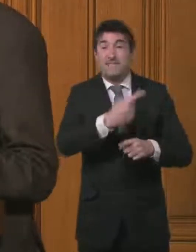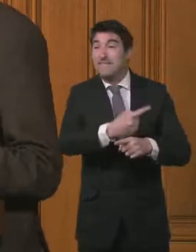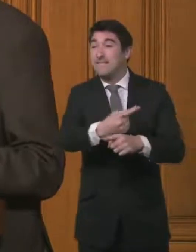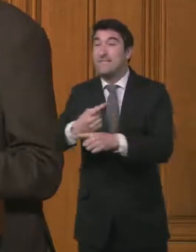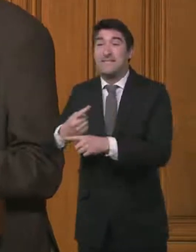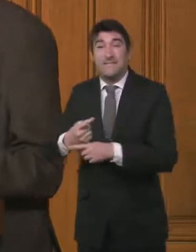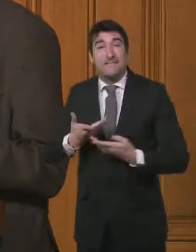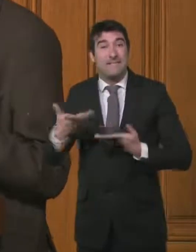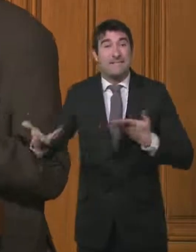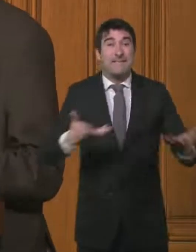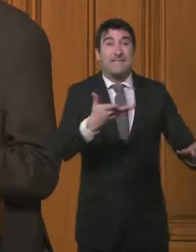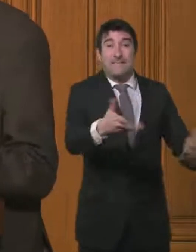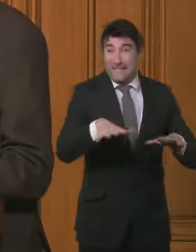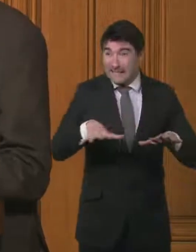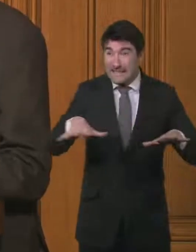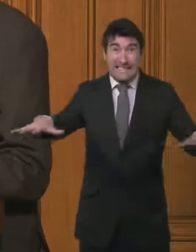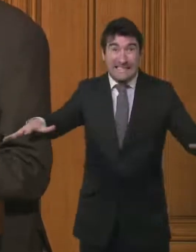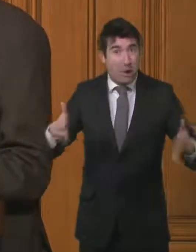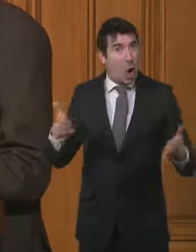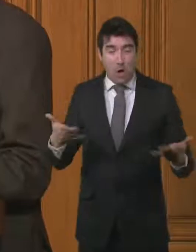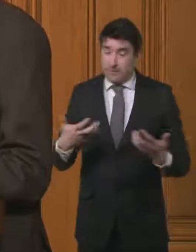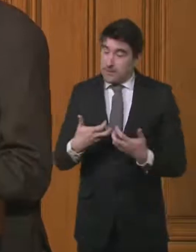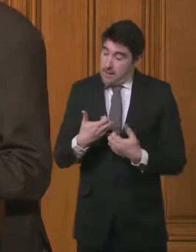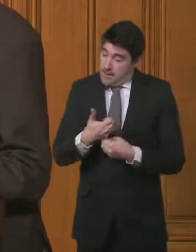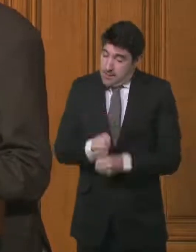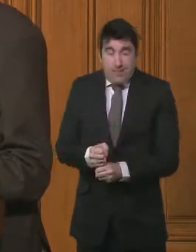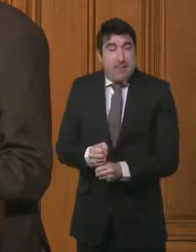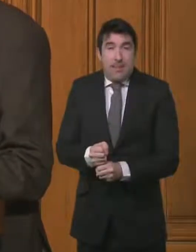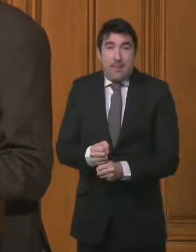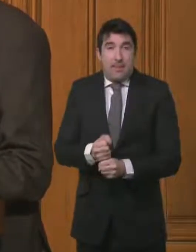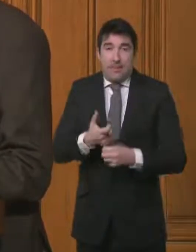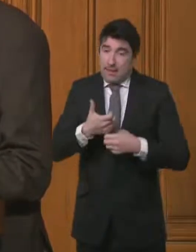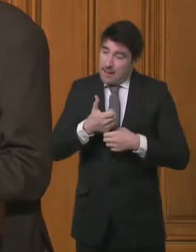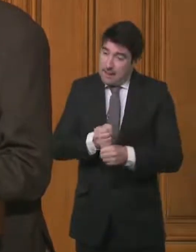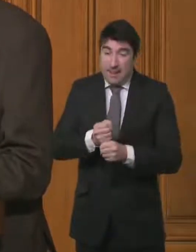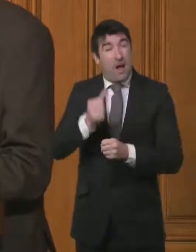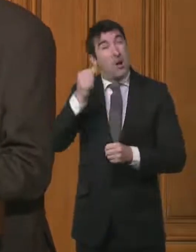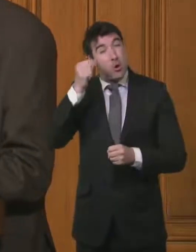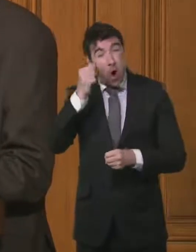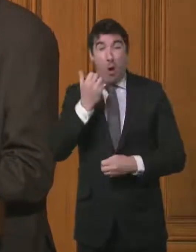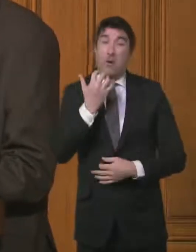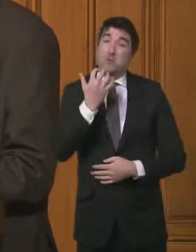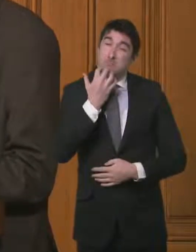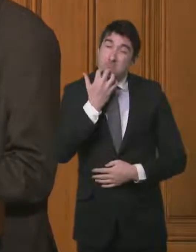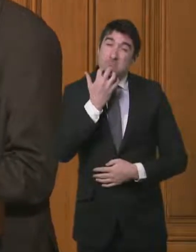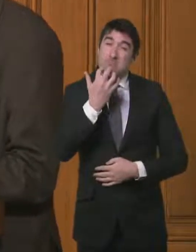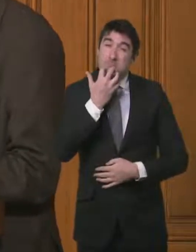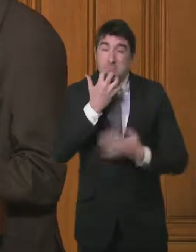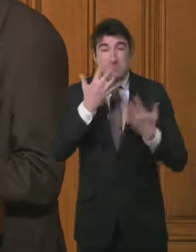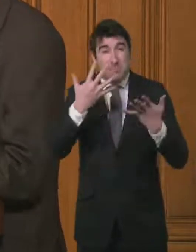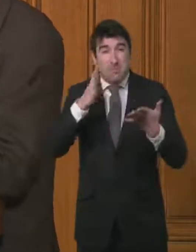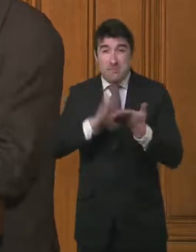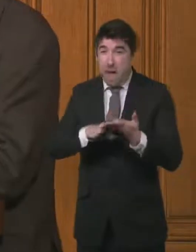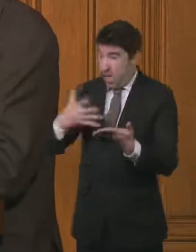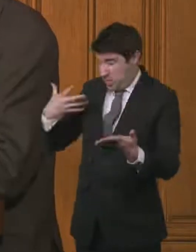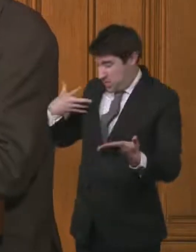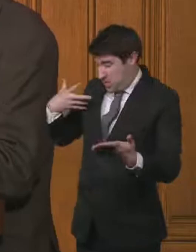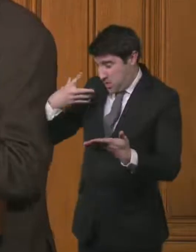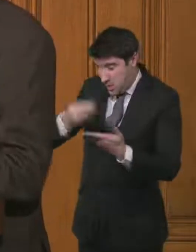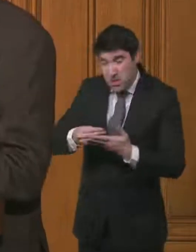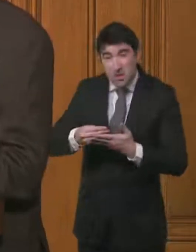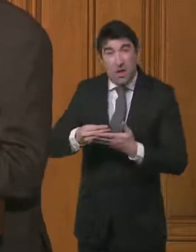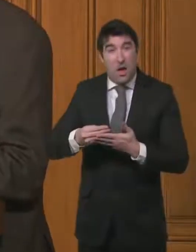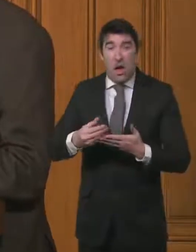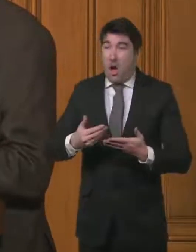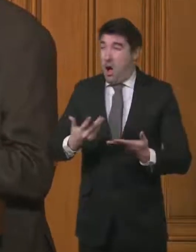been doing throughout the year, no matter how tough it is, and stick with those restrictions. Hospitals might seem a distance away if